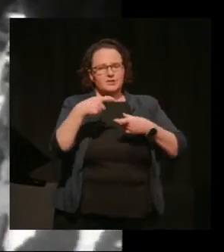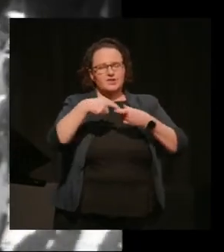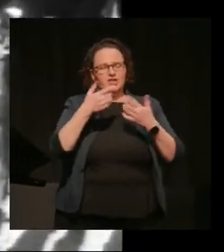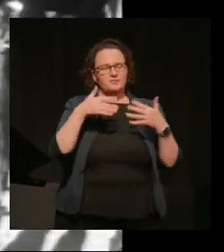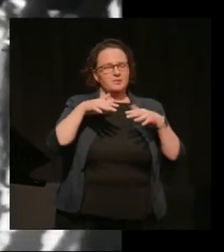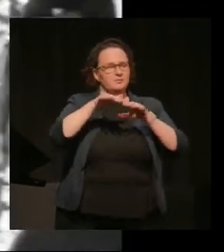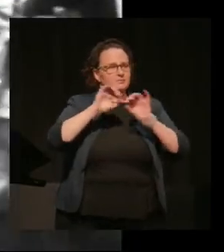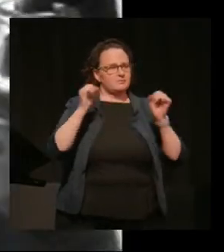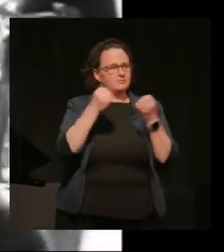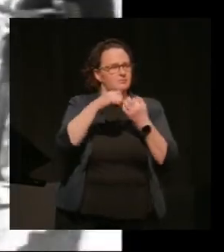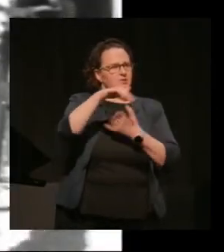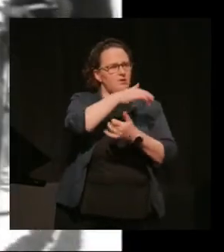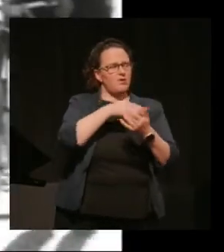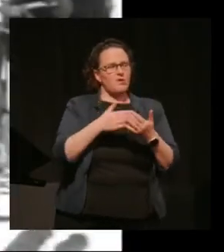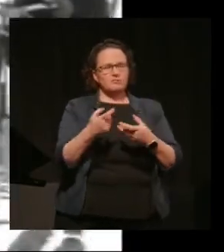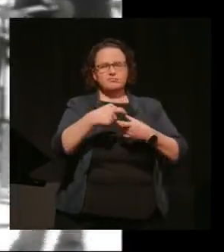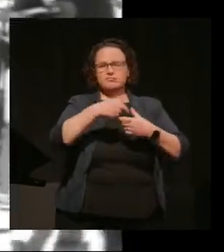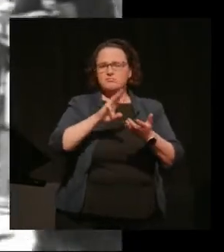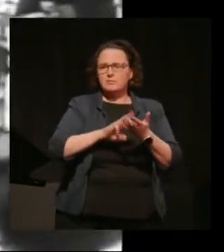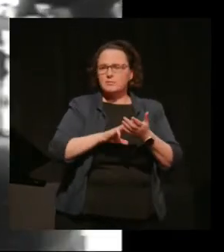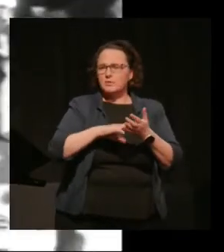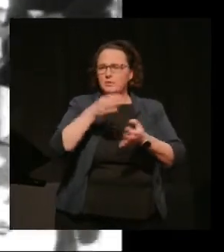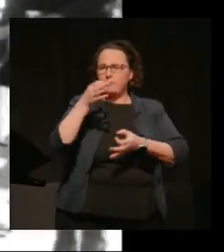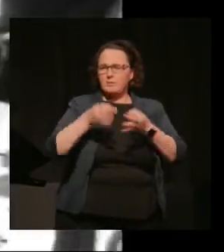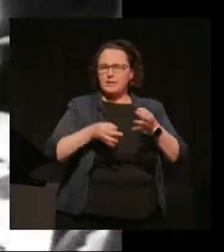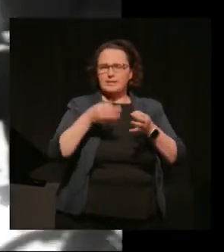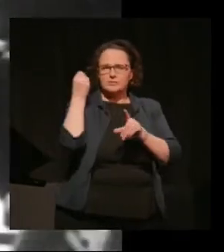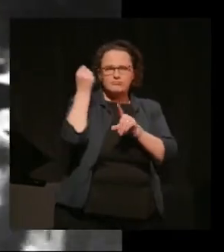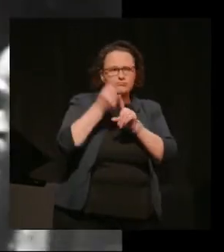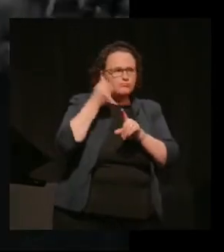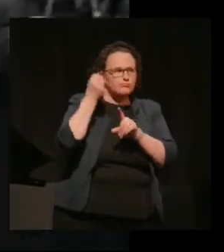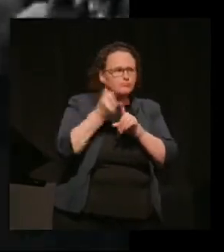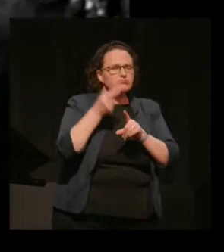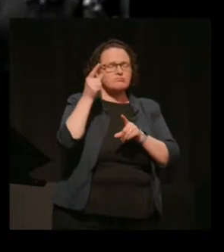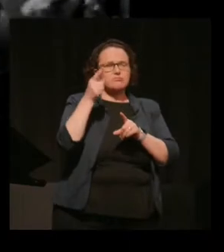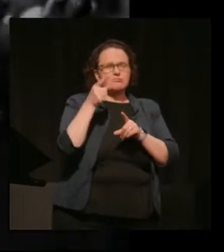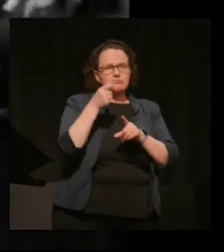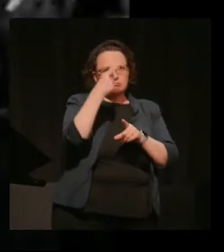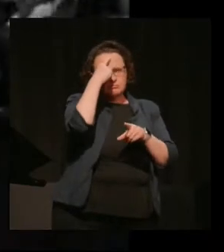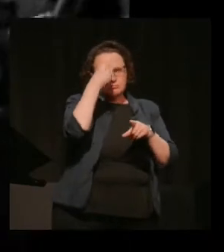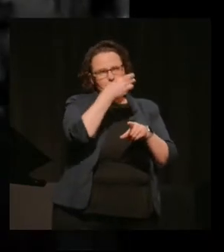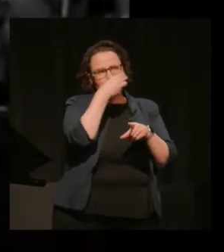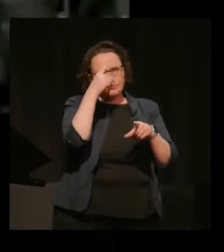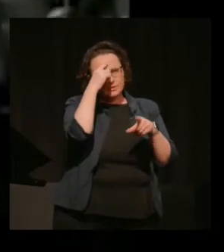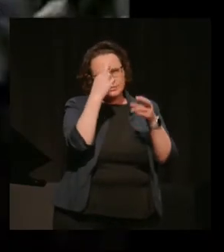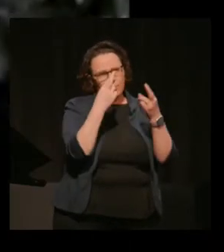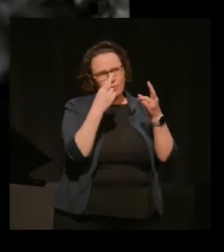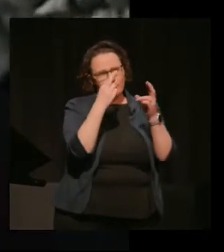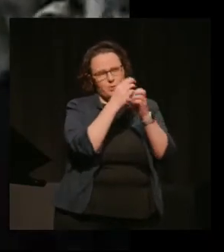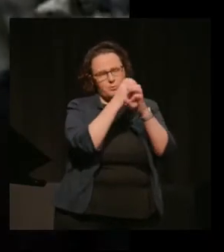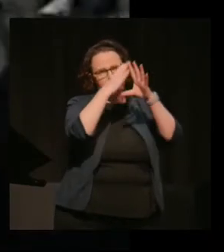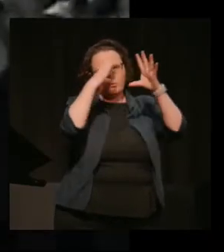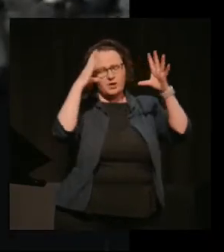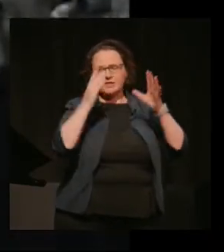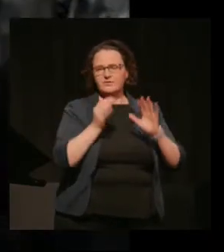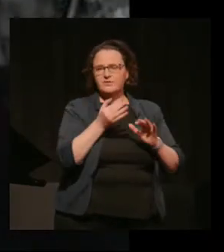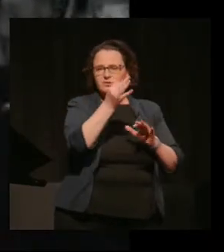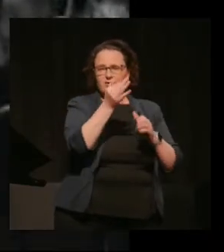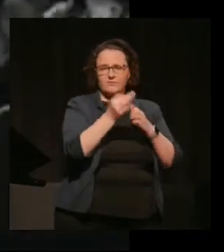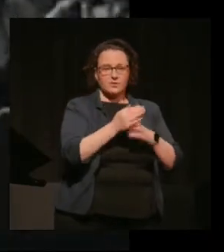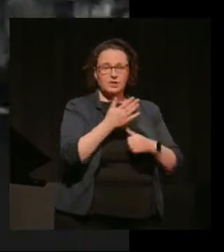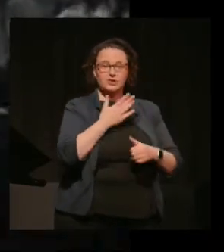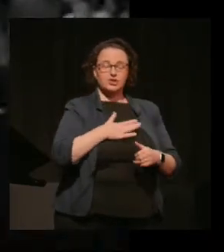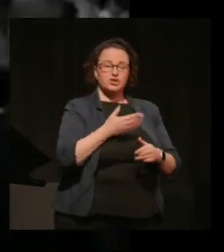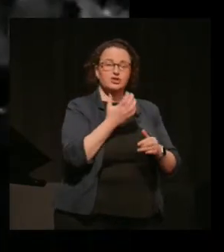society or became members of political movements that held the promise of a brighter future, not only for Jewish